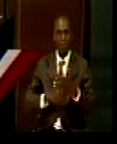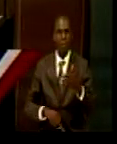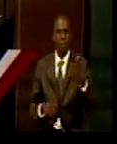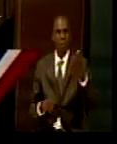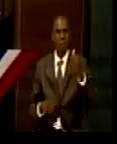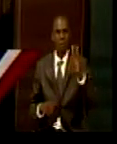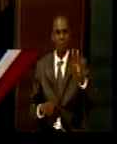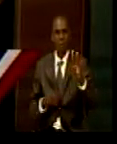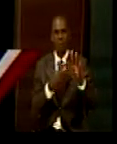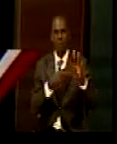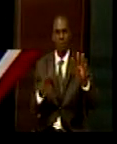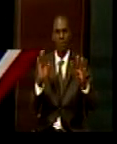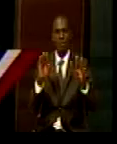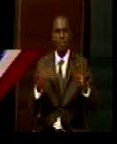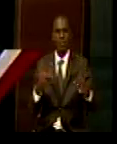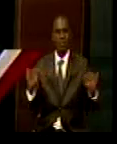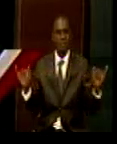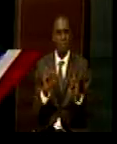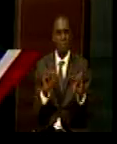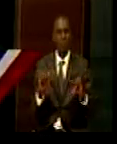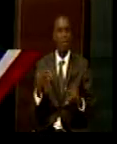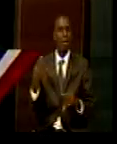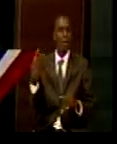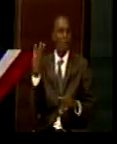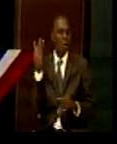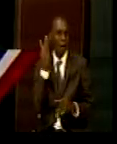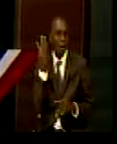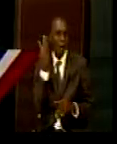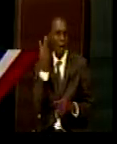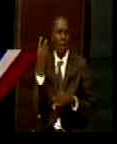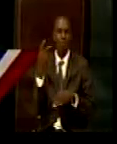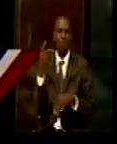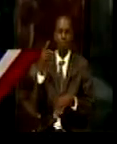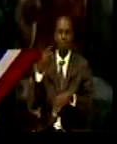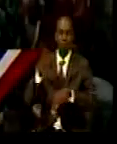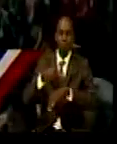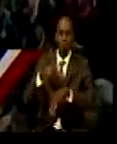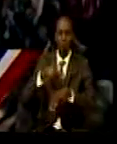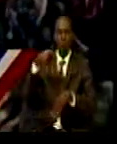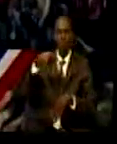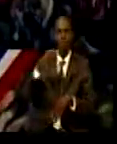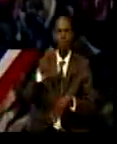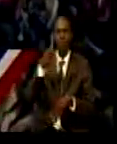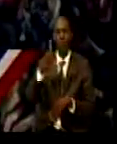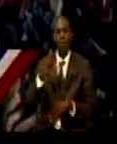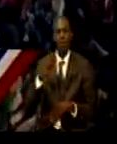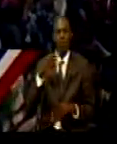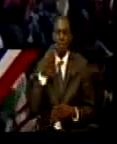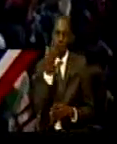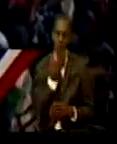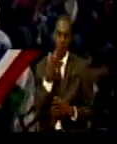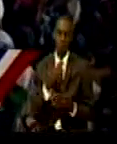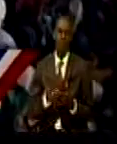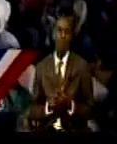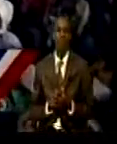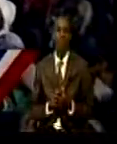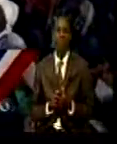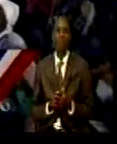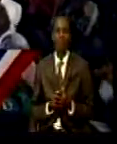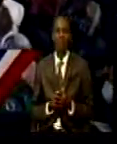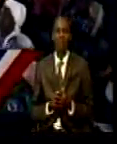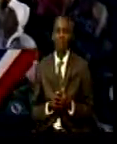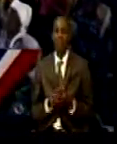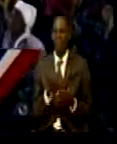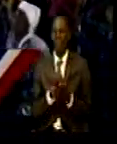Paul speak, who steadfastly beholding him. That's attention. That's total